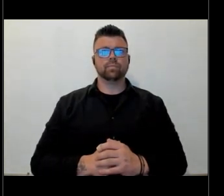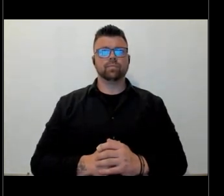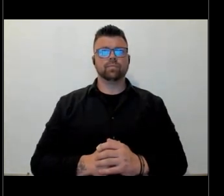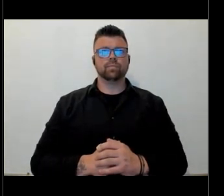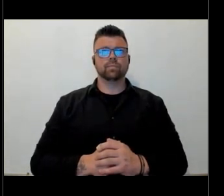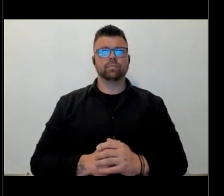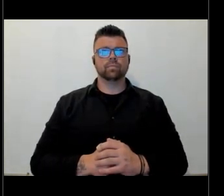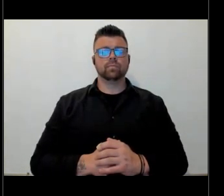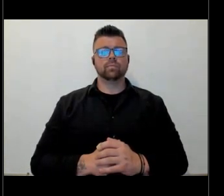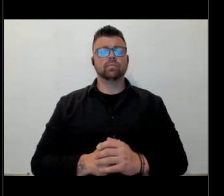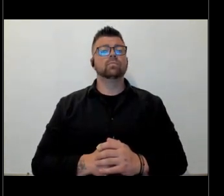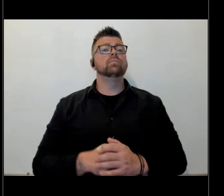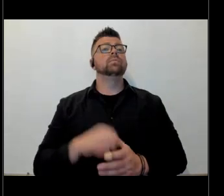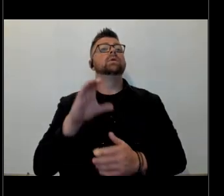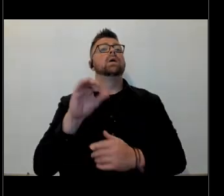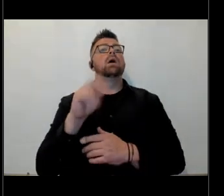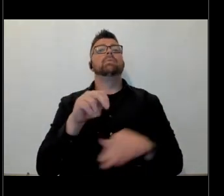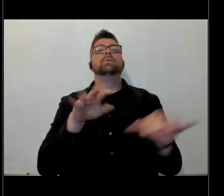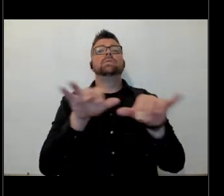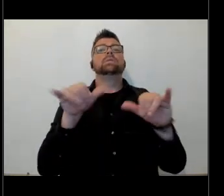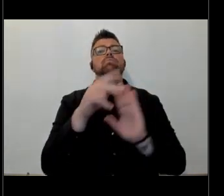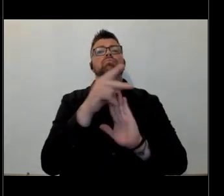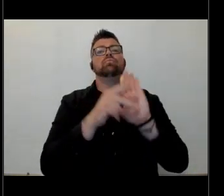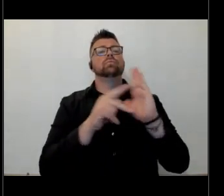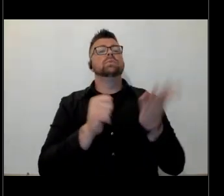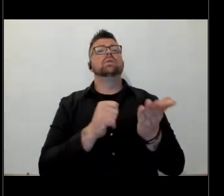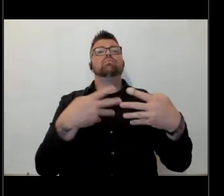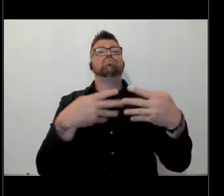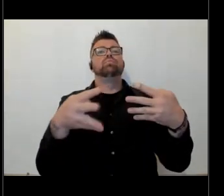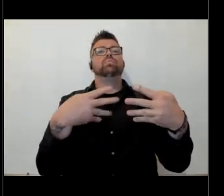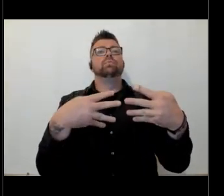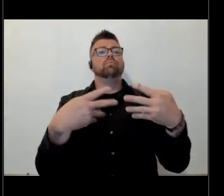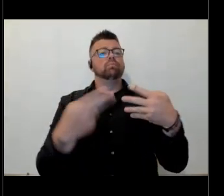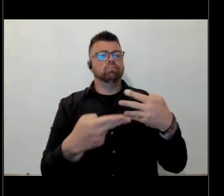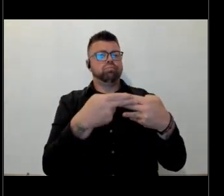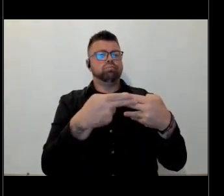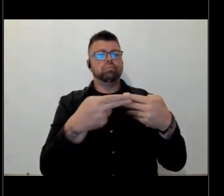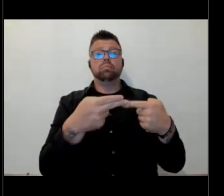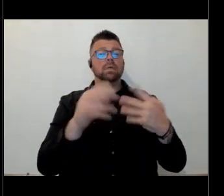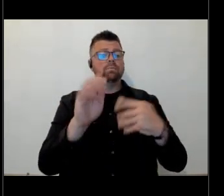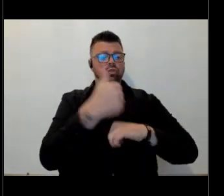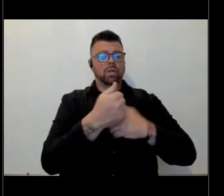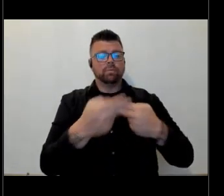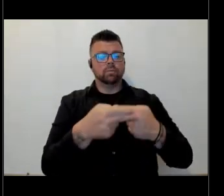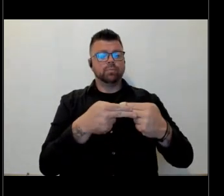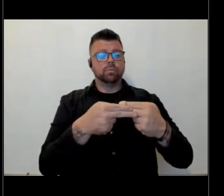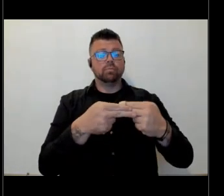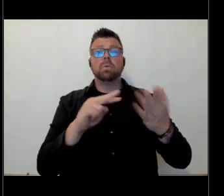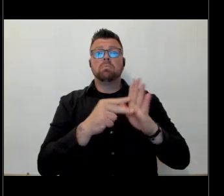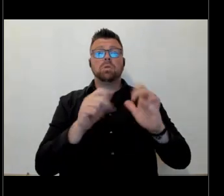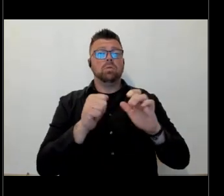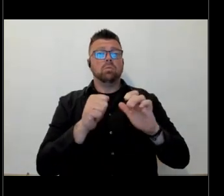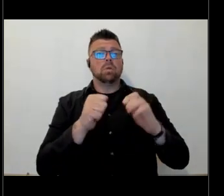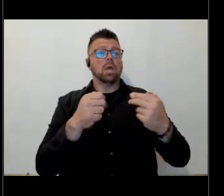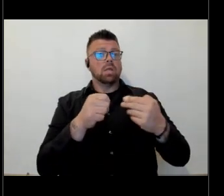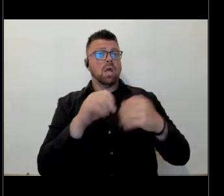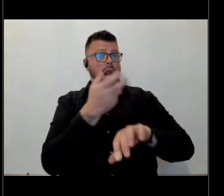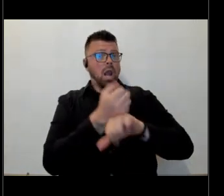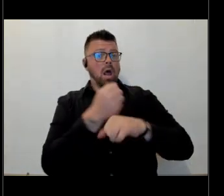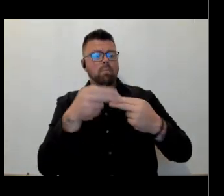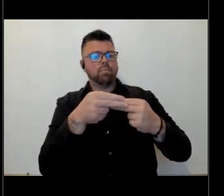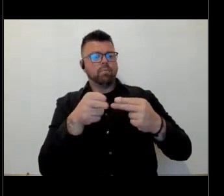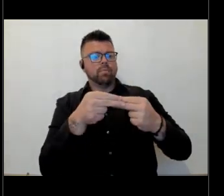Common standards for gate latches include placing them so that their operable parts are no higher than 48 inches